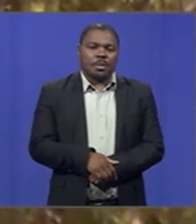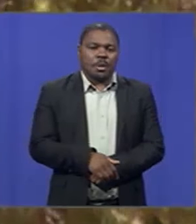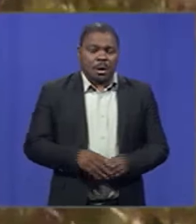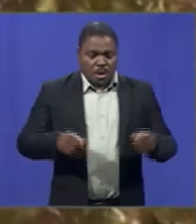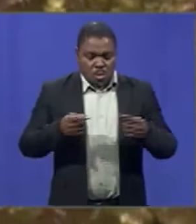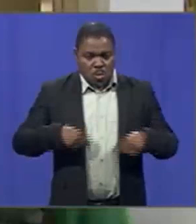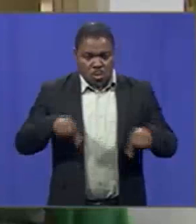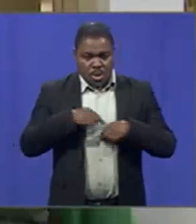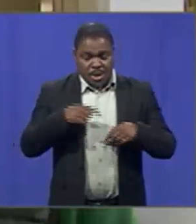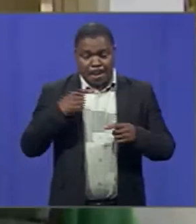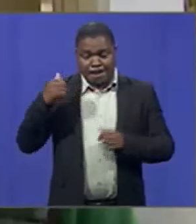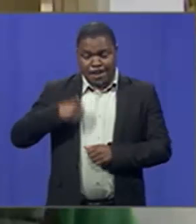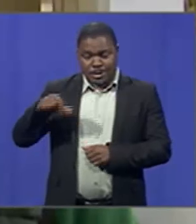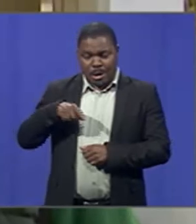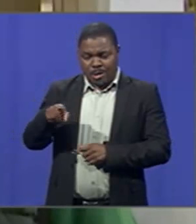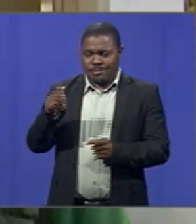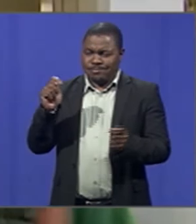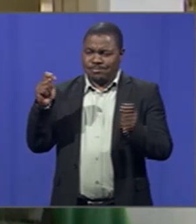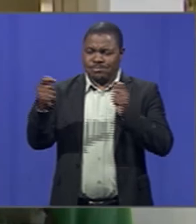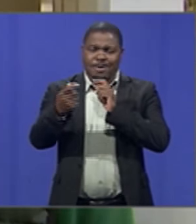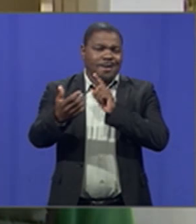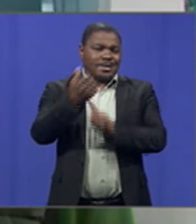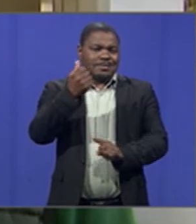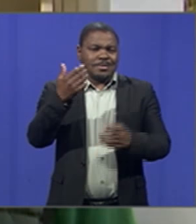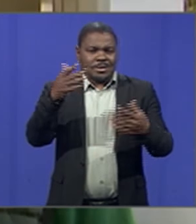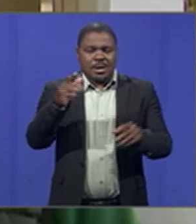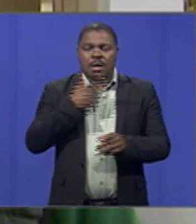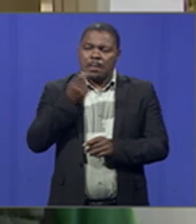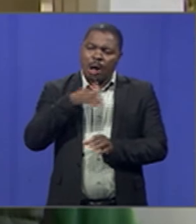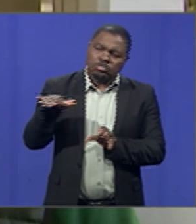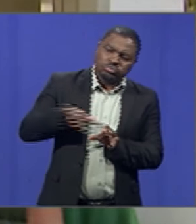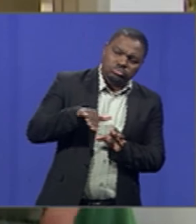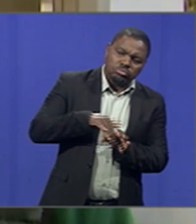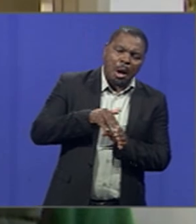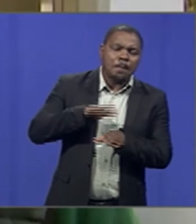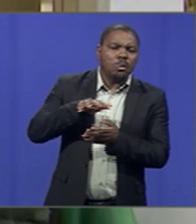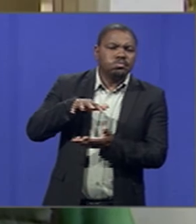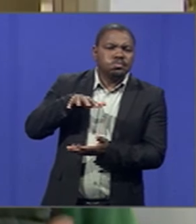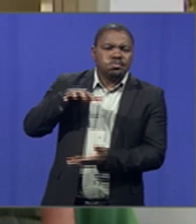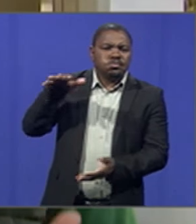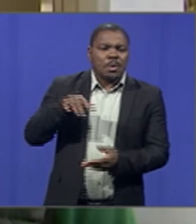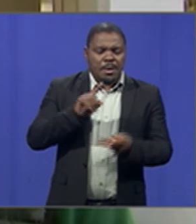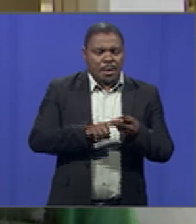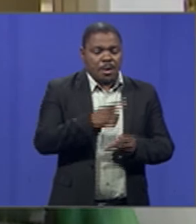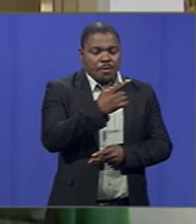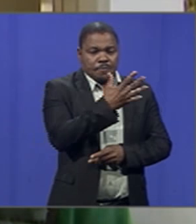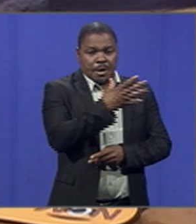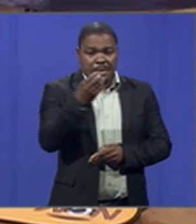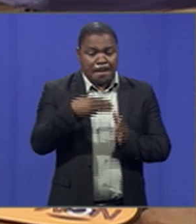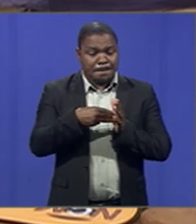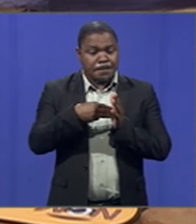achieved turning the municipality around, increasing its revenue, writing off and getting to write off 500 million rand in